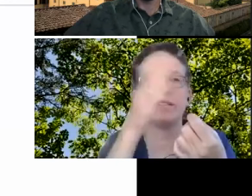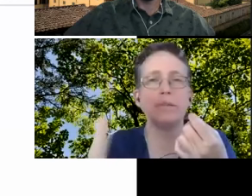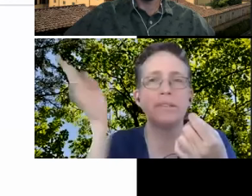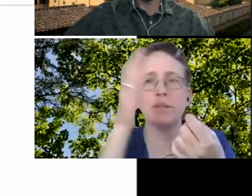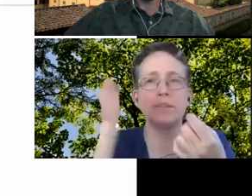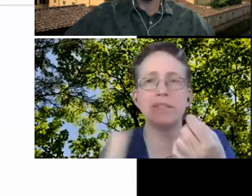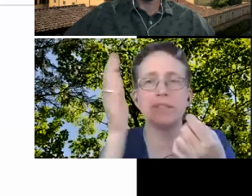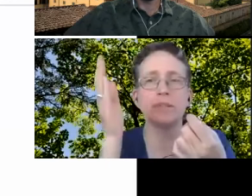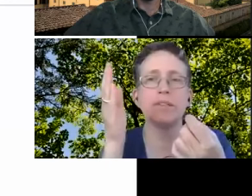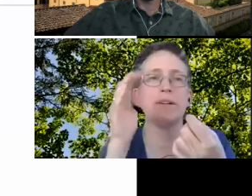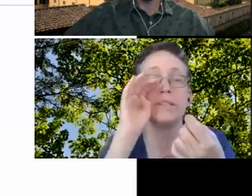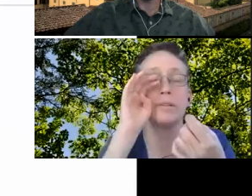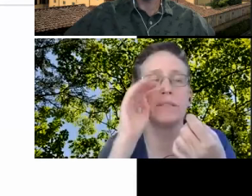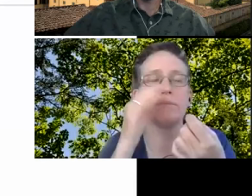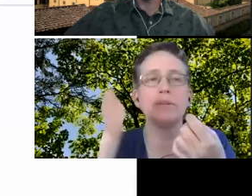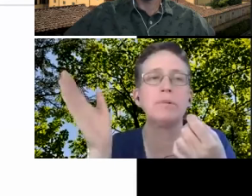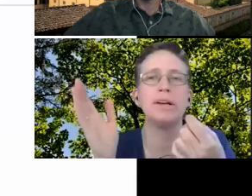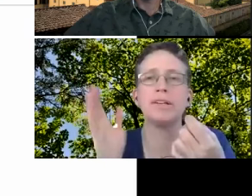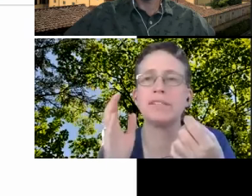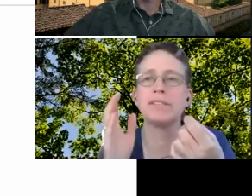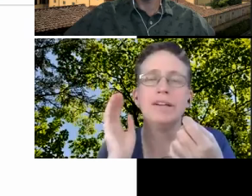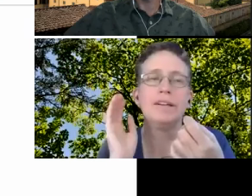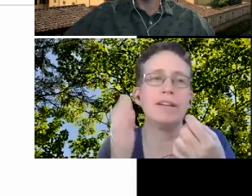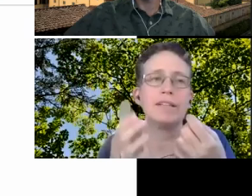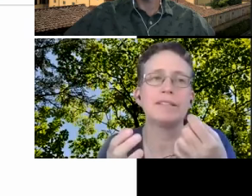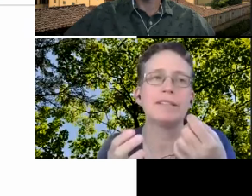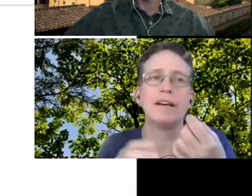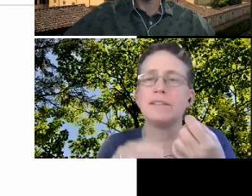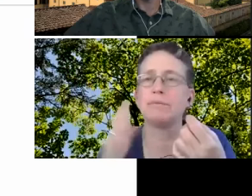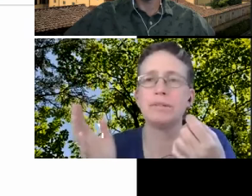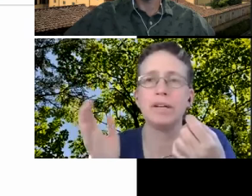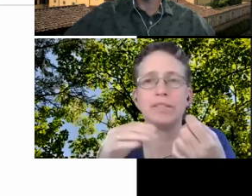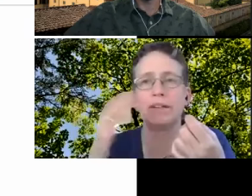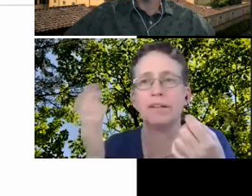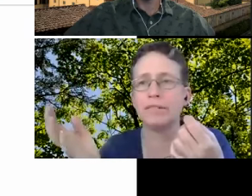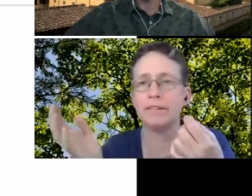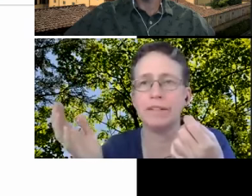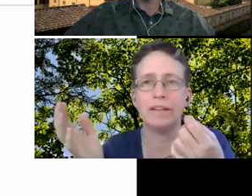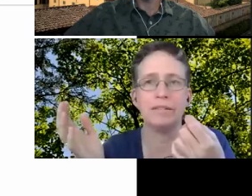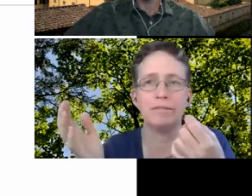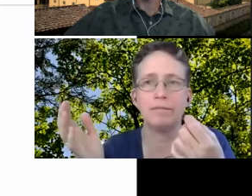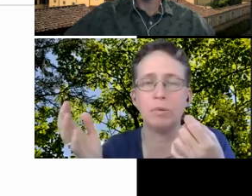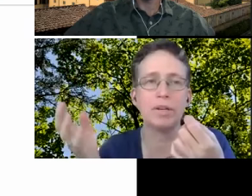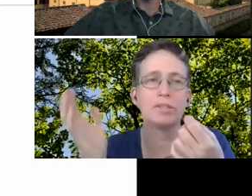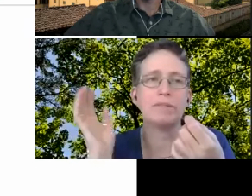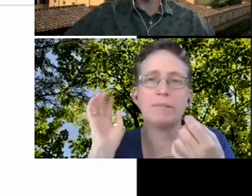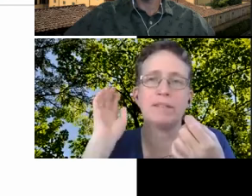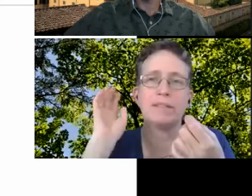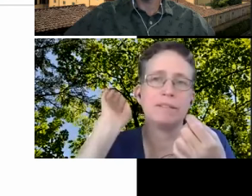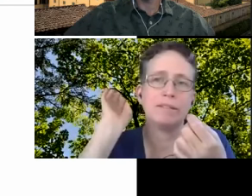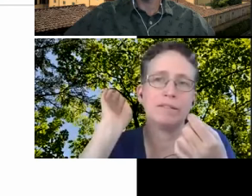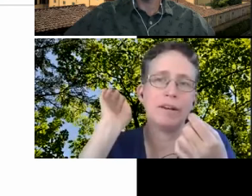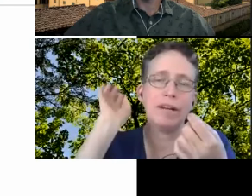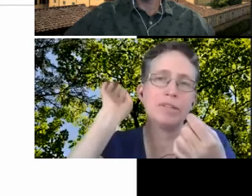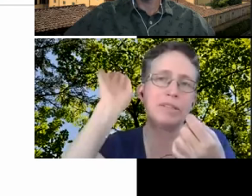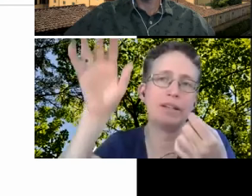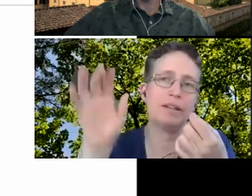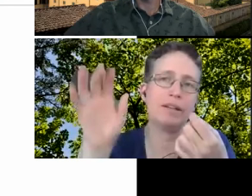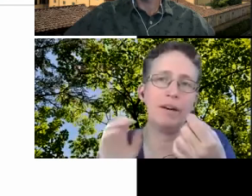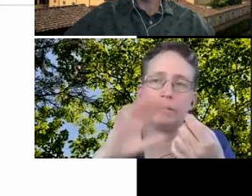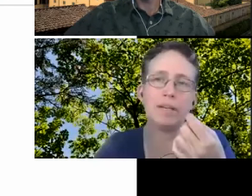here. There's no statistical difference across multiple years. Nesting success of wood thrush that are in forest fragments around